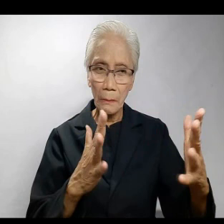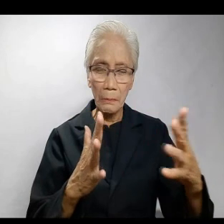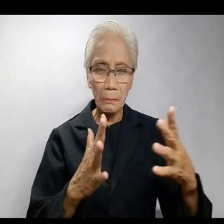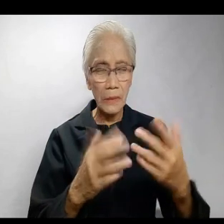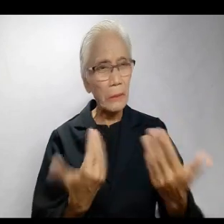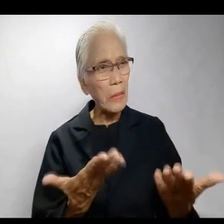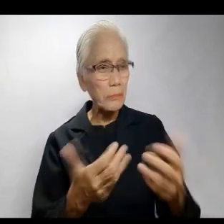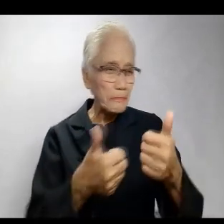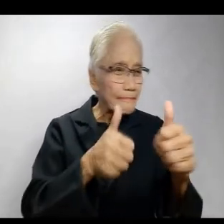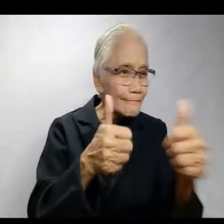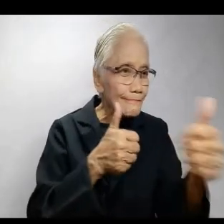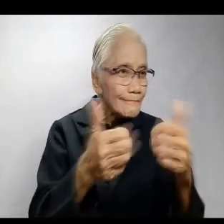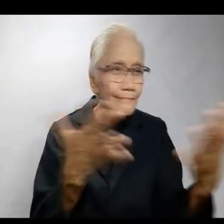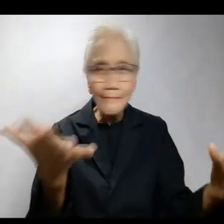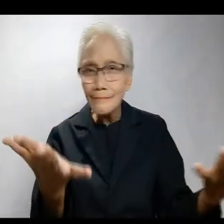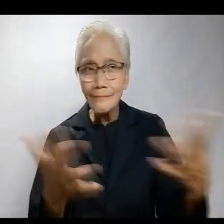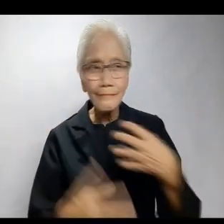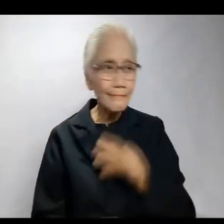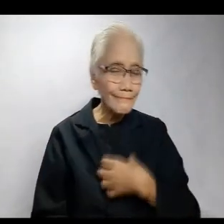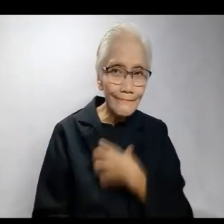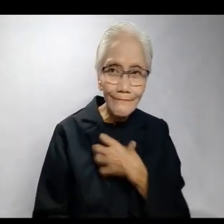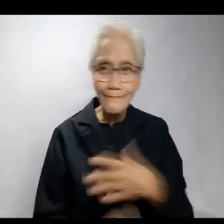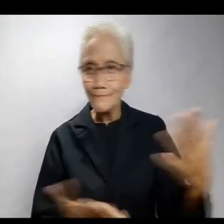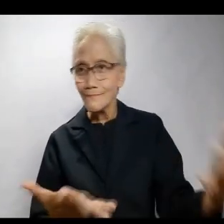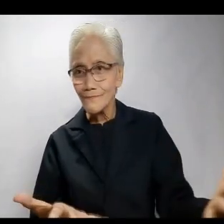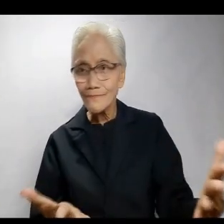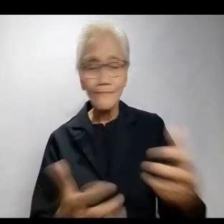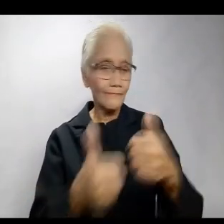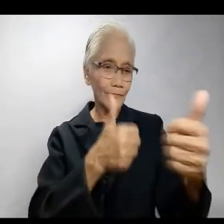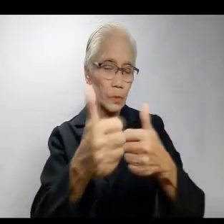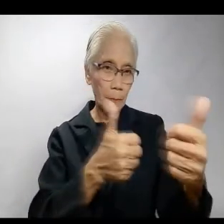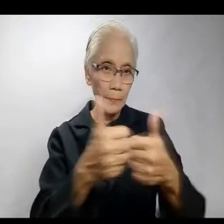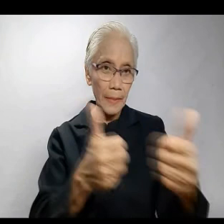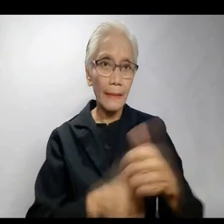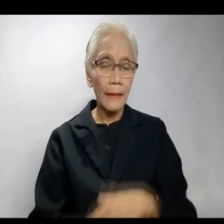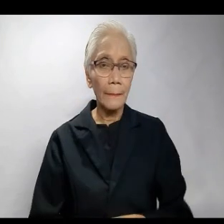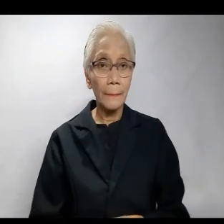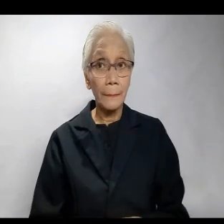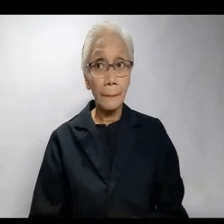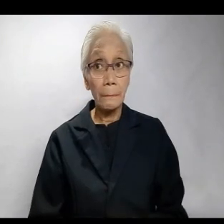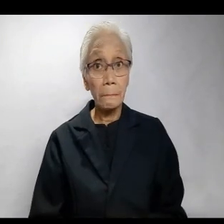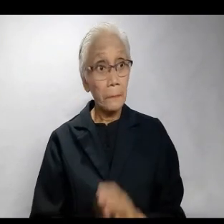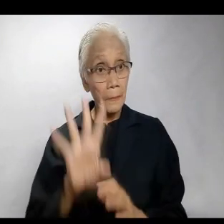they? Comparing, complaining, criticizing, competing.